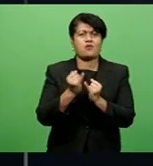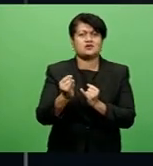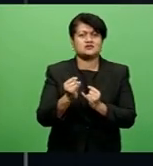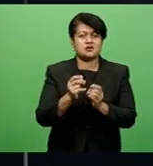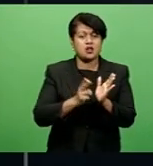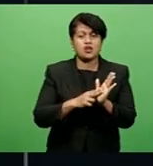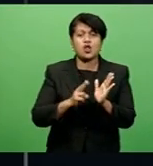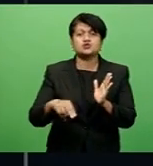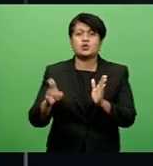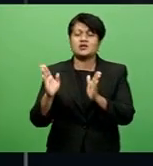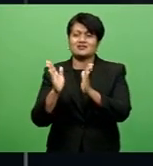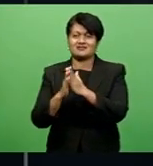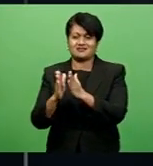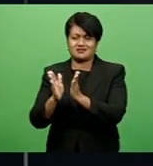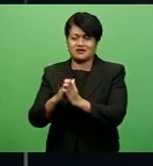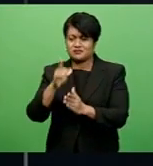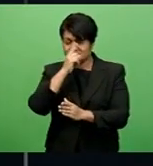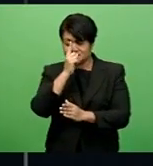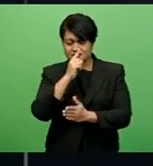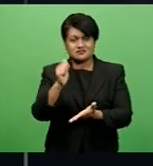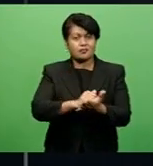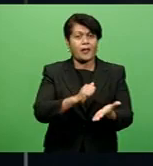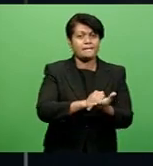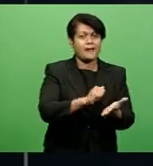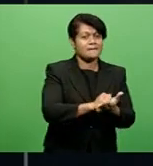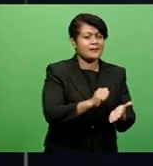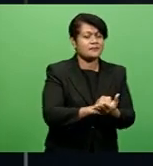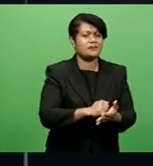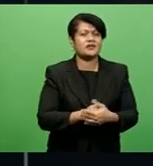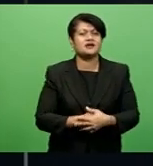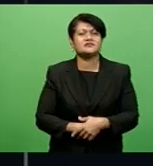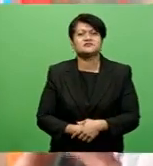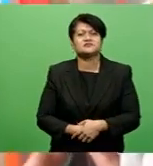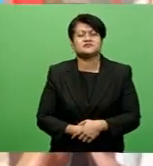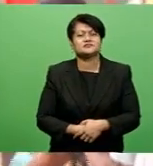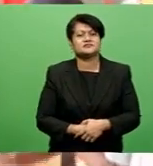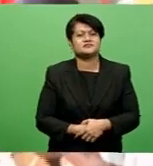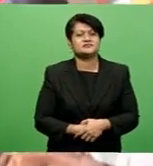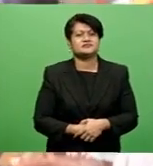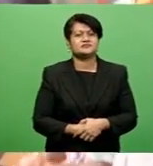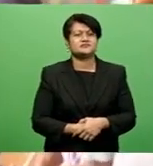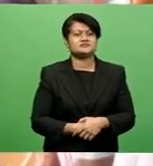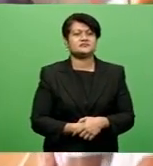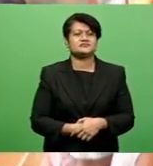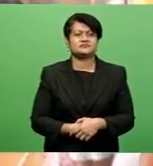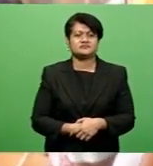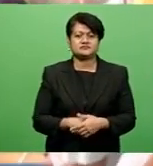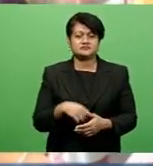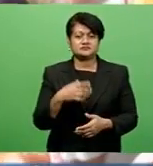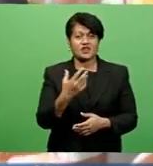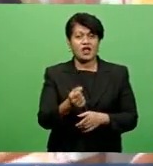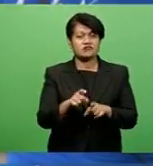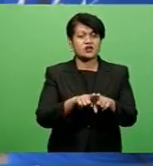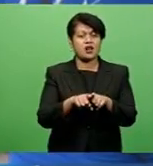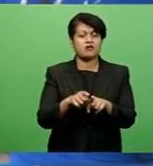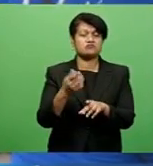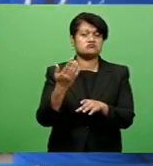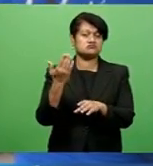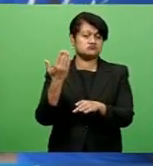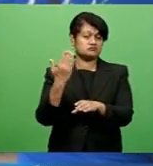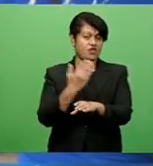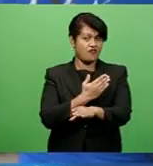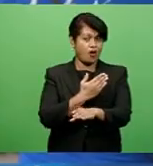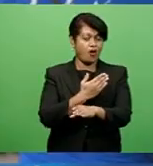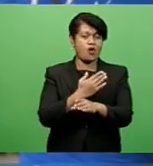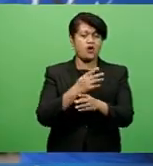Nosori town where people were buying essentials. Venina Rakautonga reports. Having learned from previous cyclones,